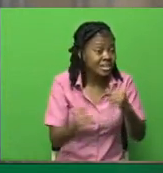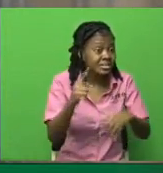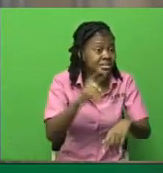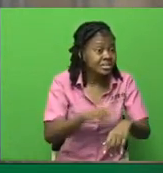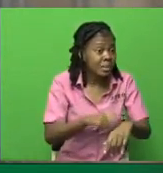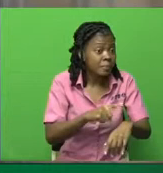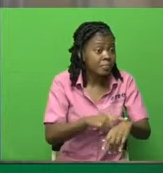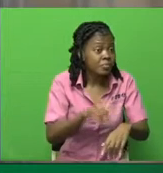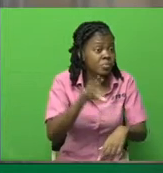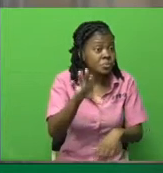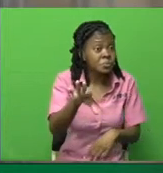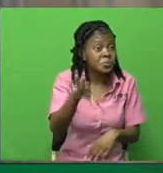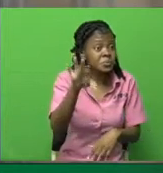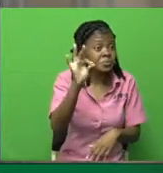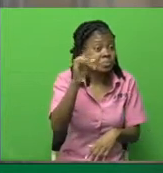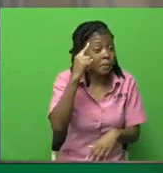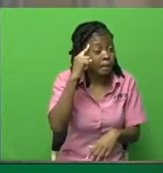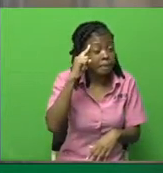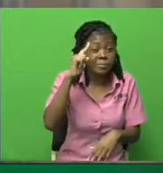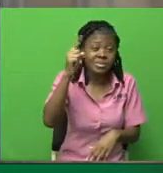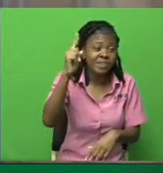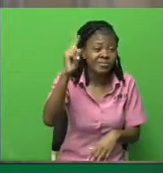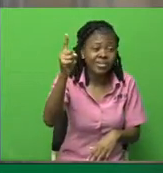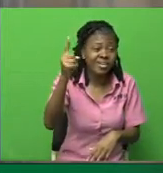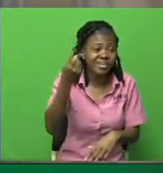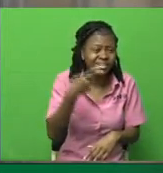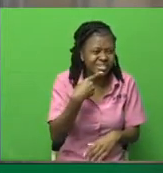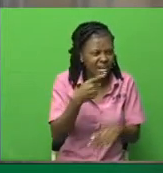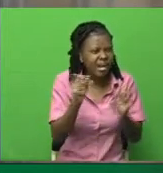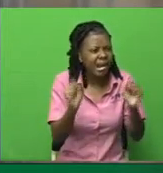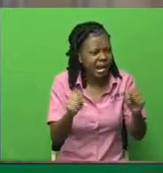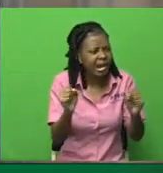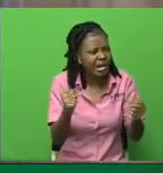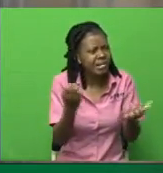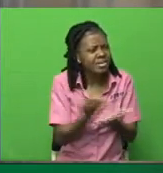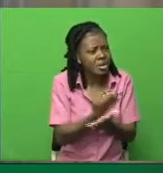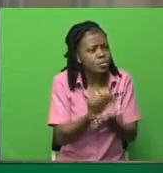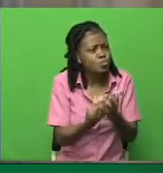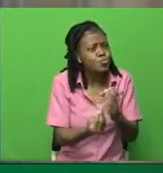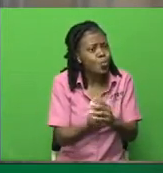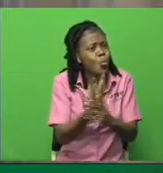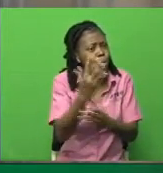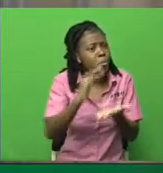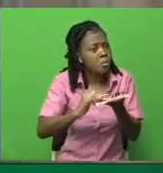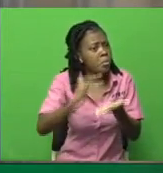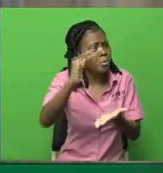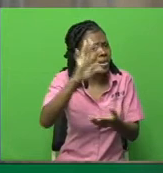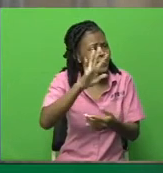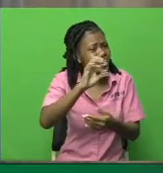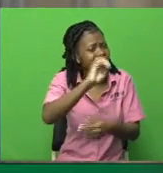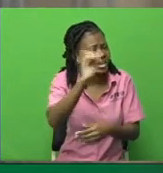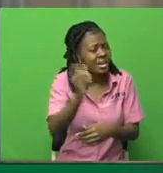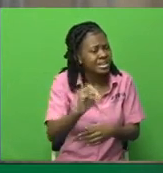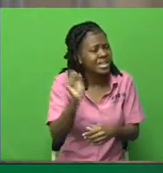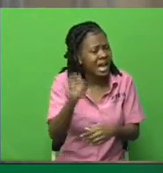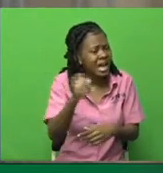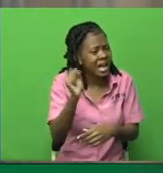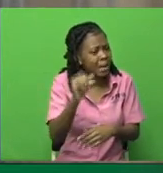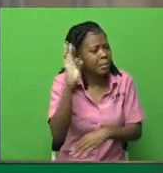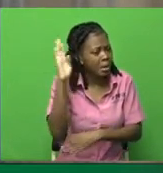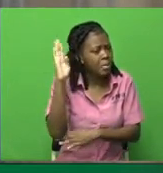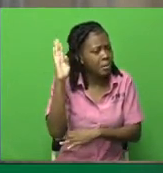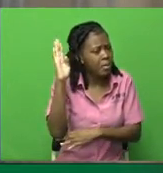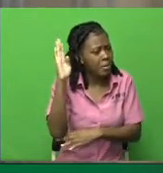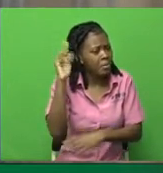a random number from a sky predicting real economic growth in 2022 of up to five percent promised on the energy sector